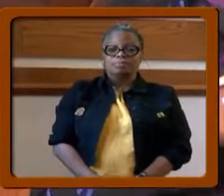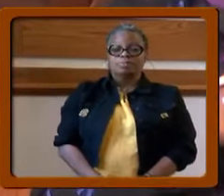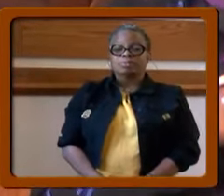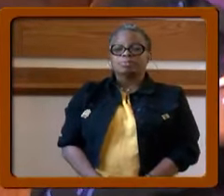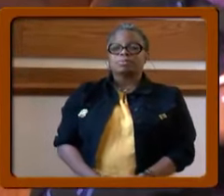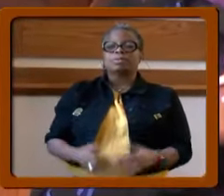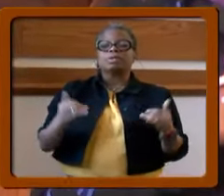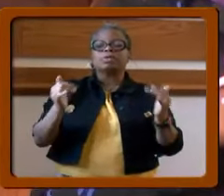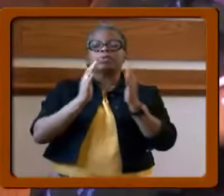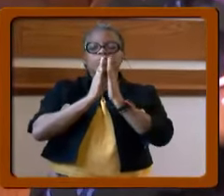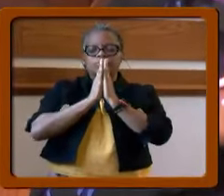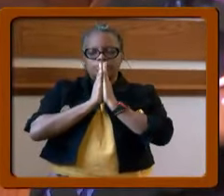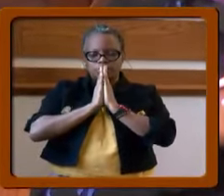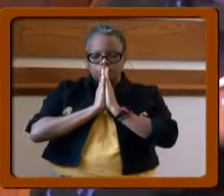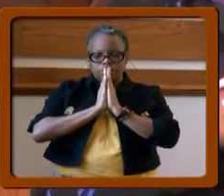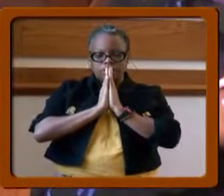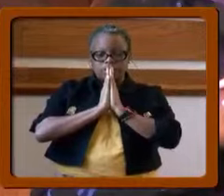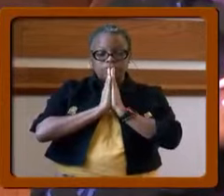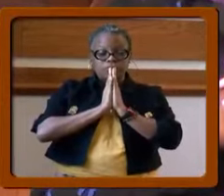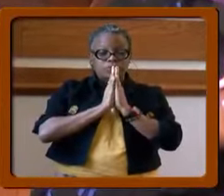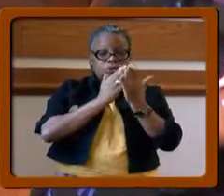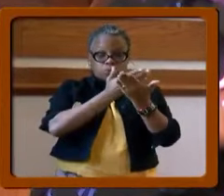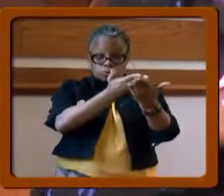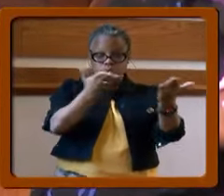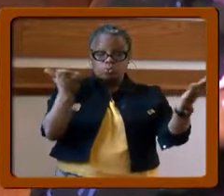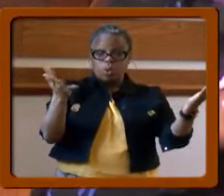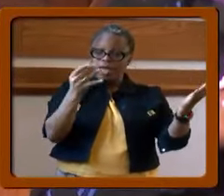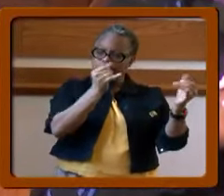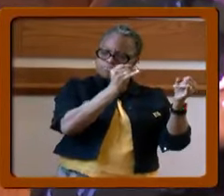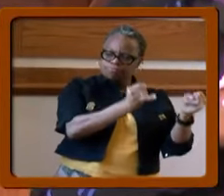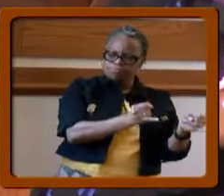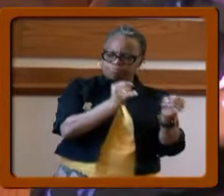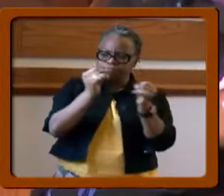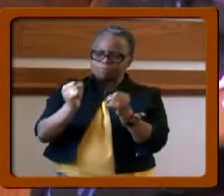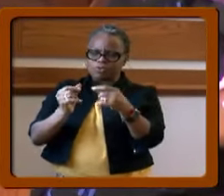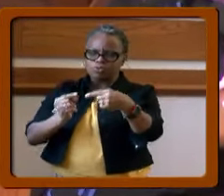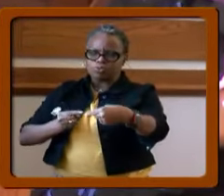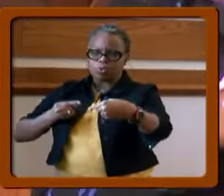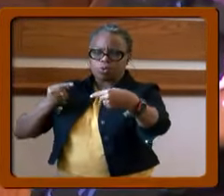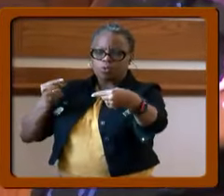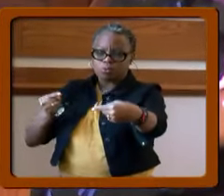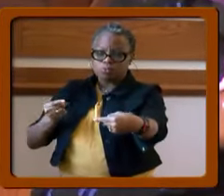So we pray for you and your individual and private struggles.